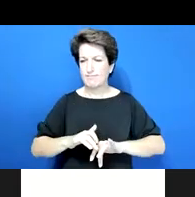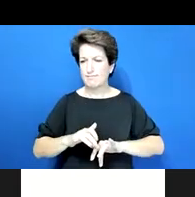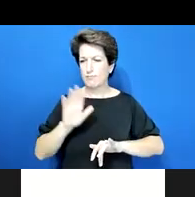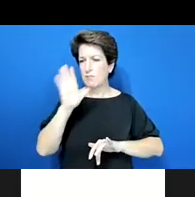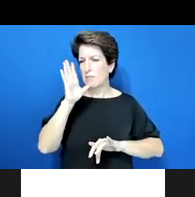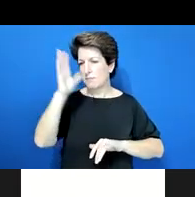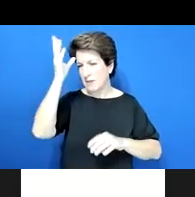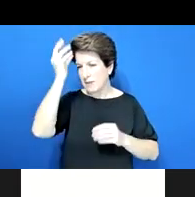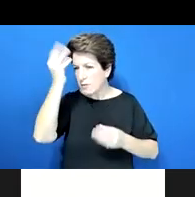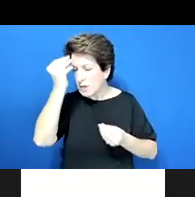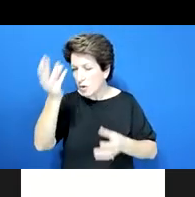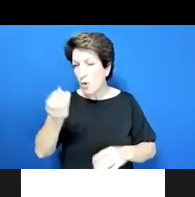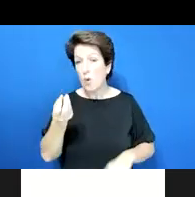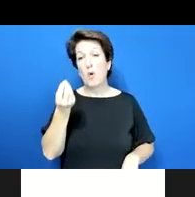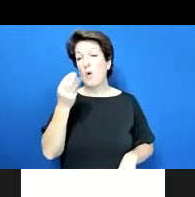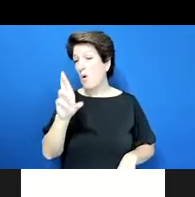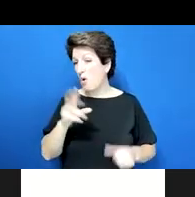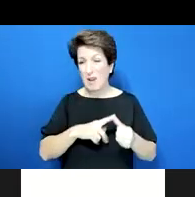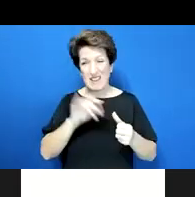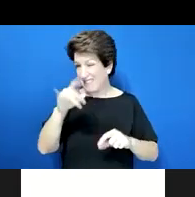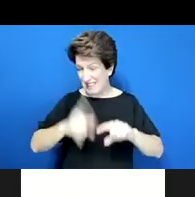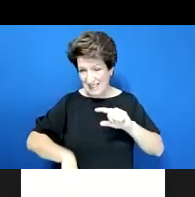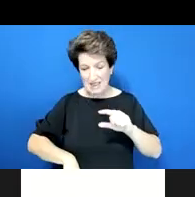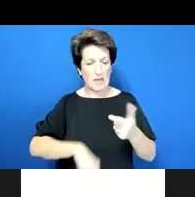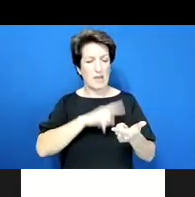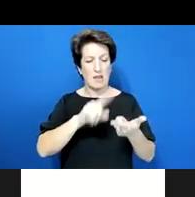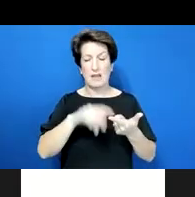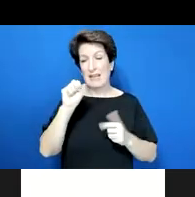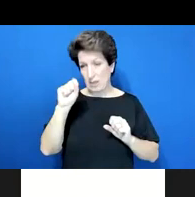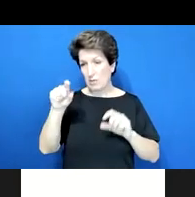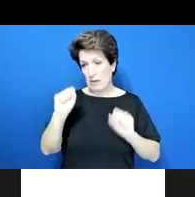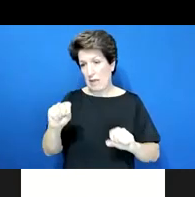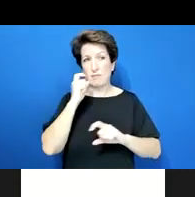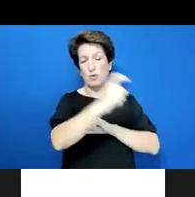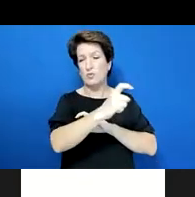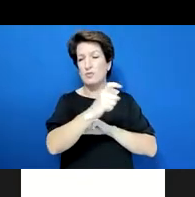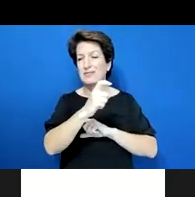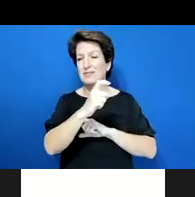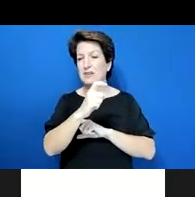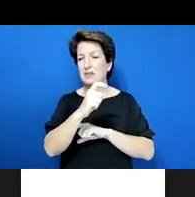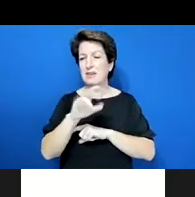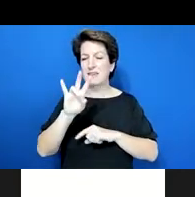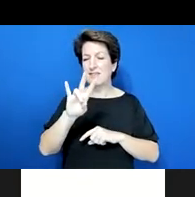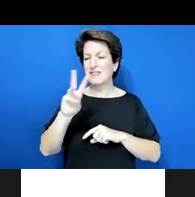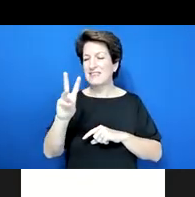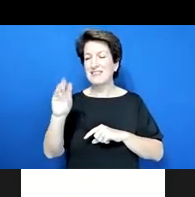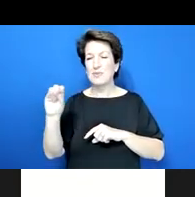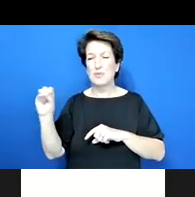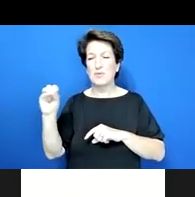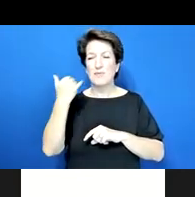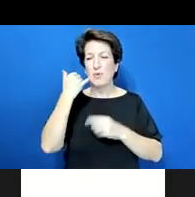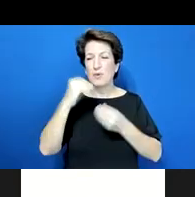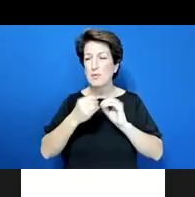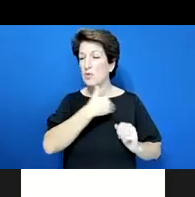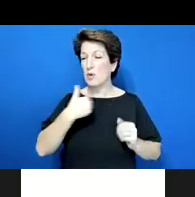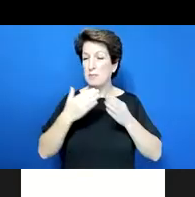happen. Or if that's not possible, you can call Toronto Public Health's hotline, the 7600 number, and they